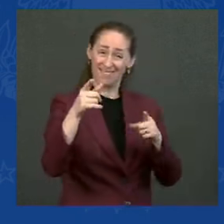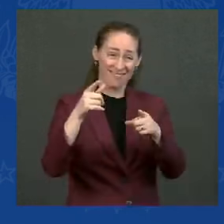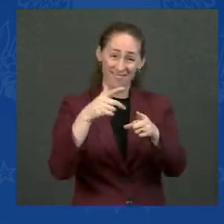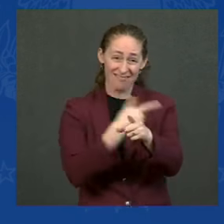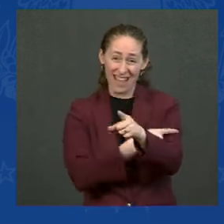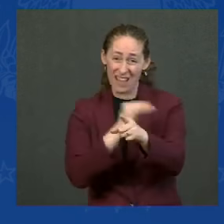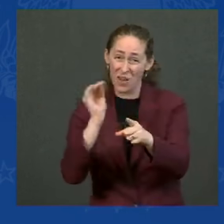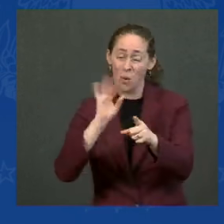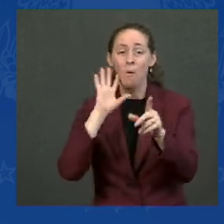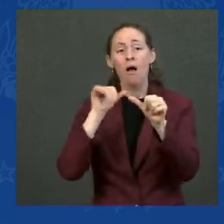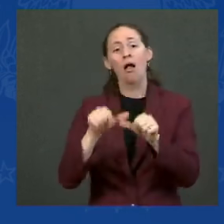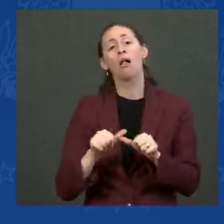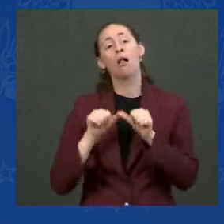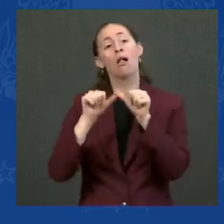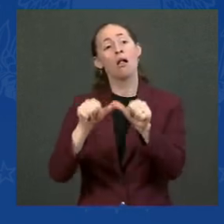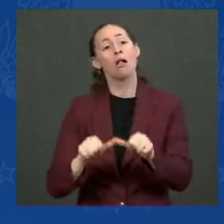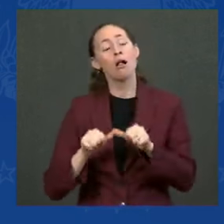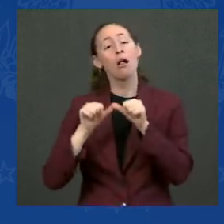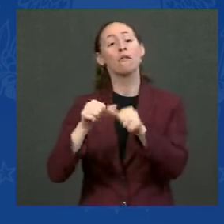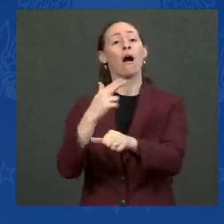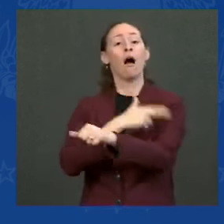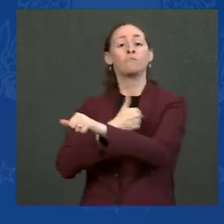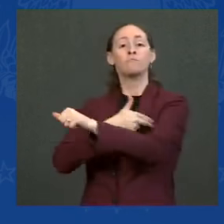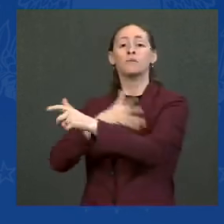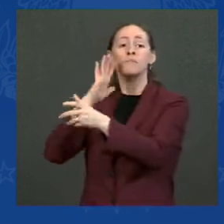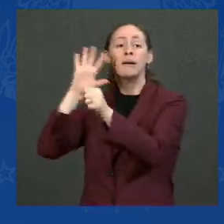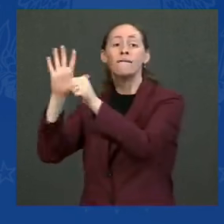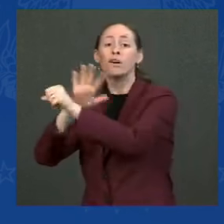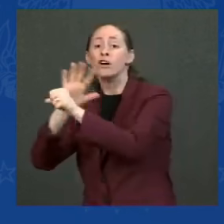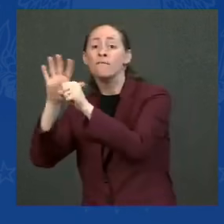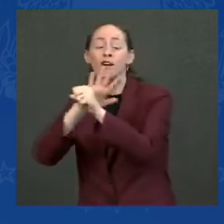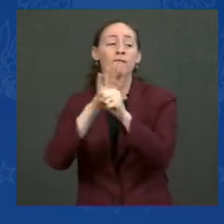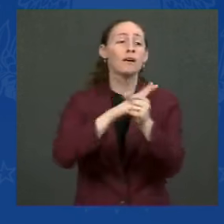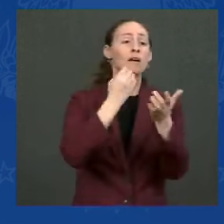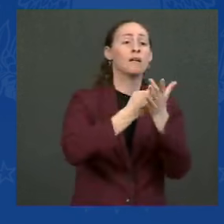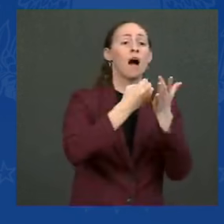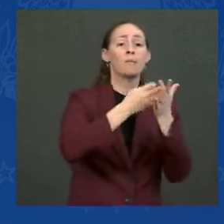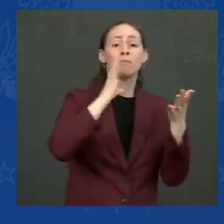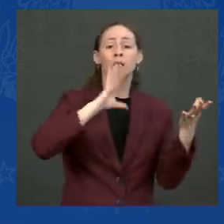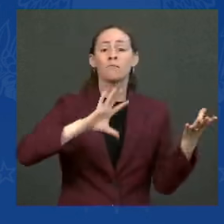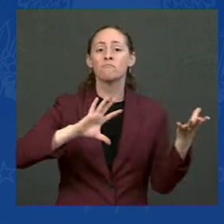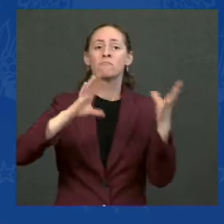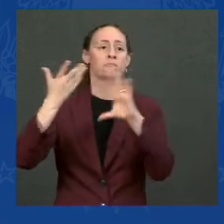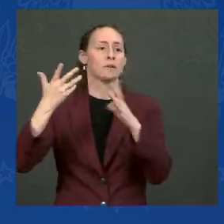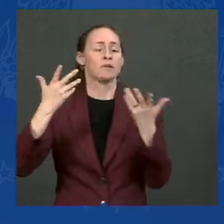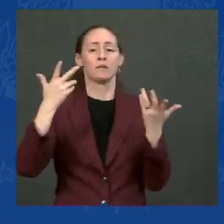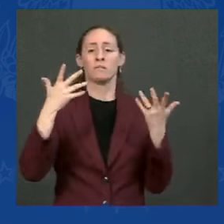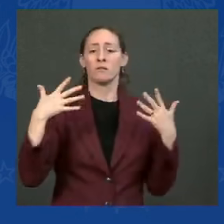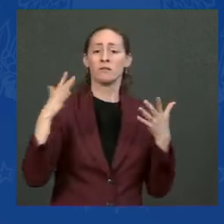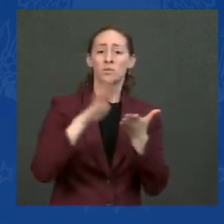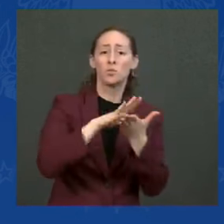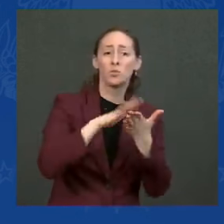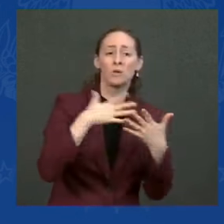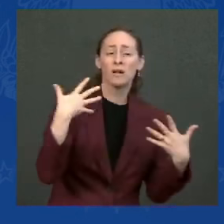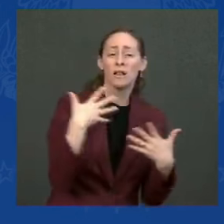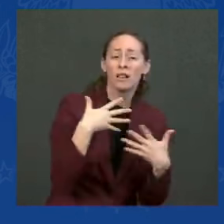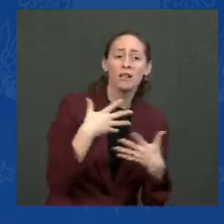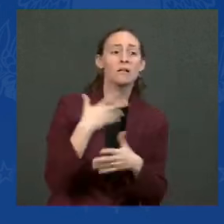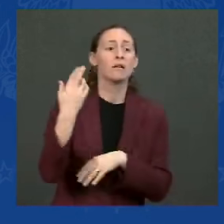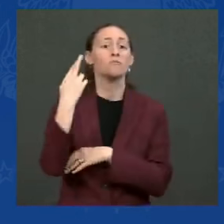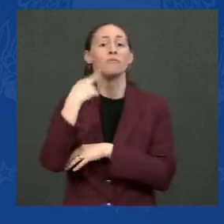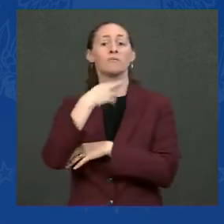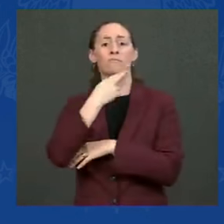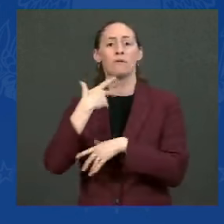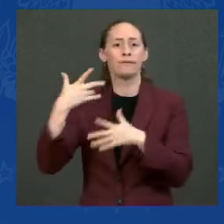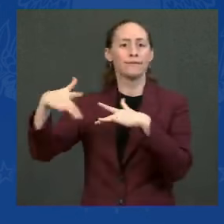chaos in our hospitals, damage to our economy, and anxiety in our schools, and empty restaurants, and much